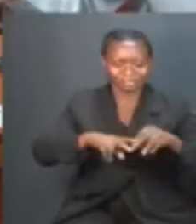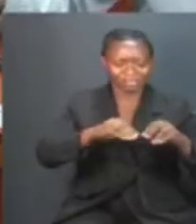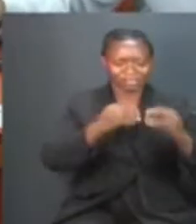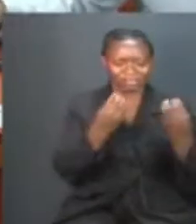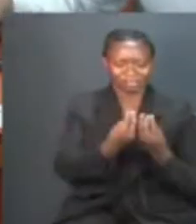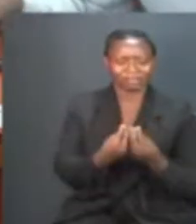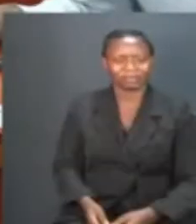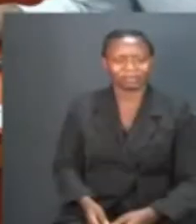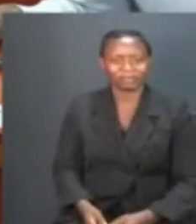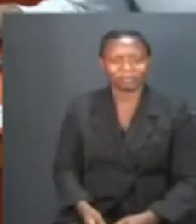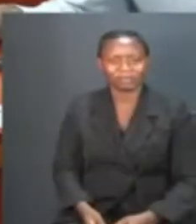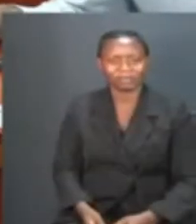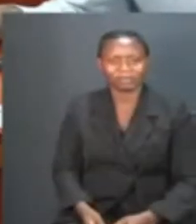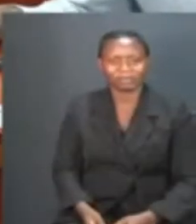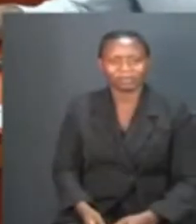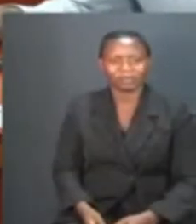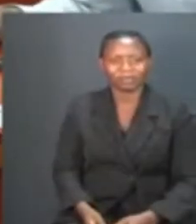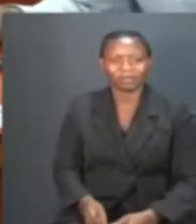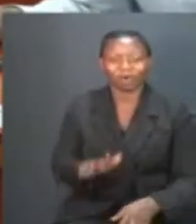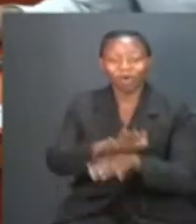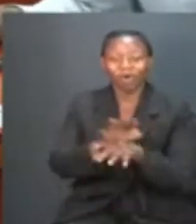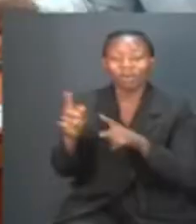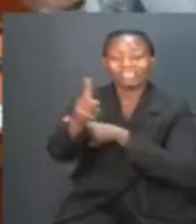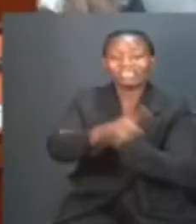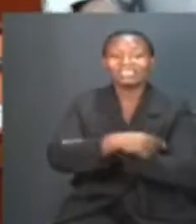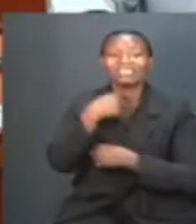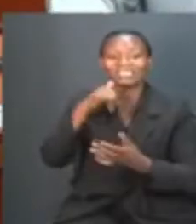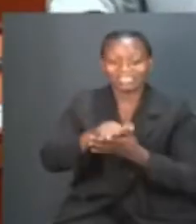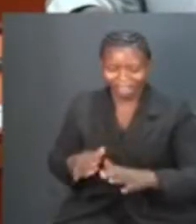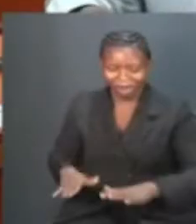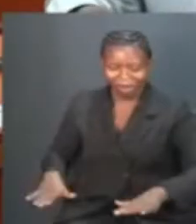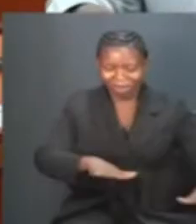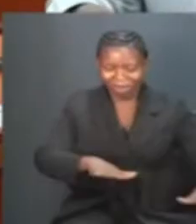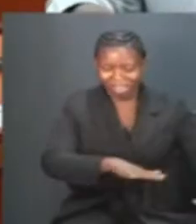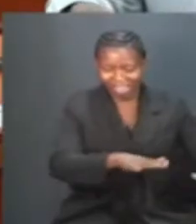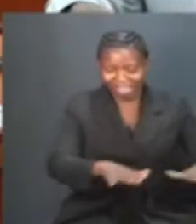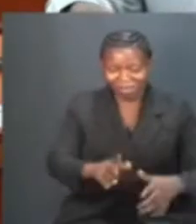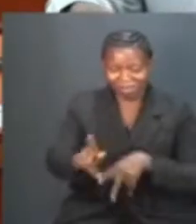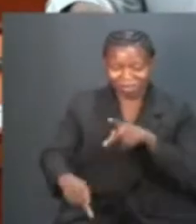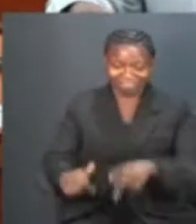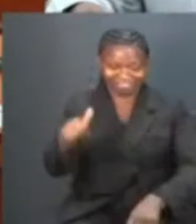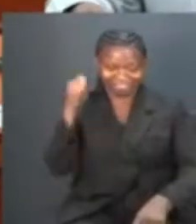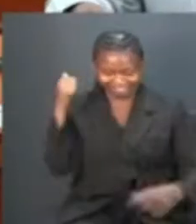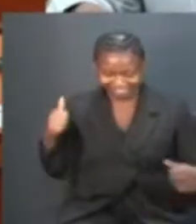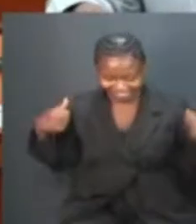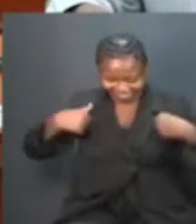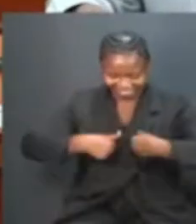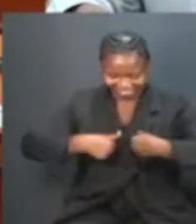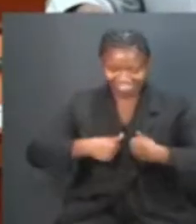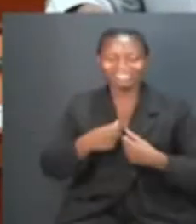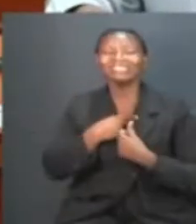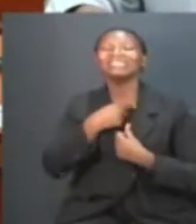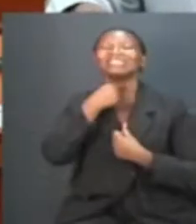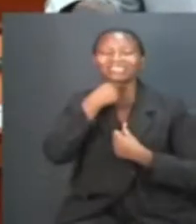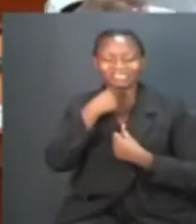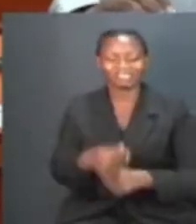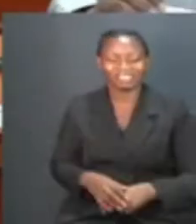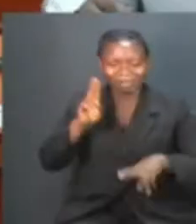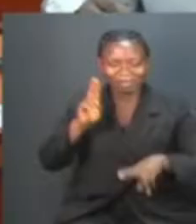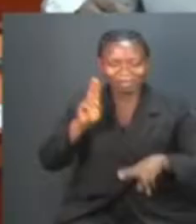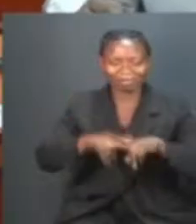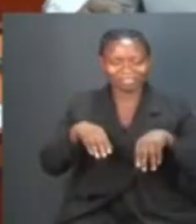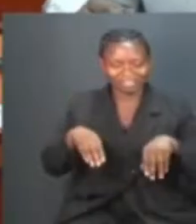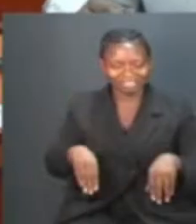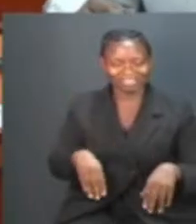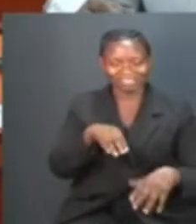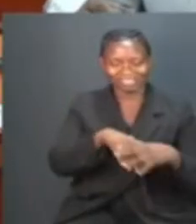a tie. Even on days when they say we should all wear smokes, they will wear coats and ties and come and sit in the